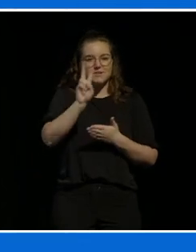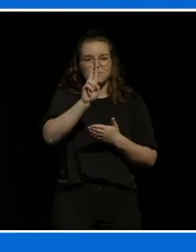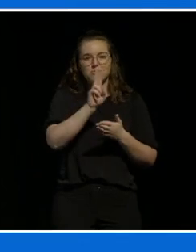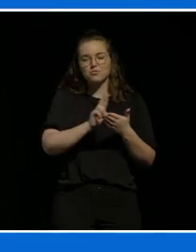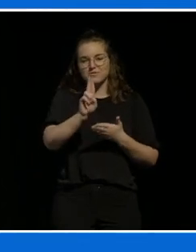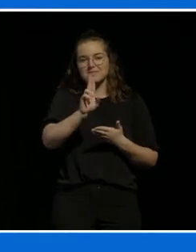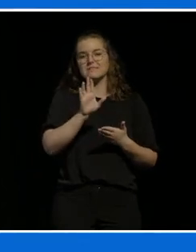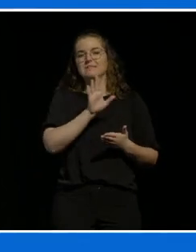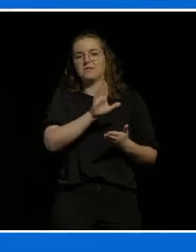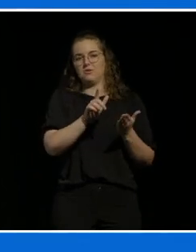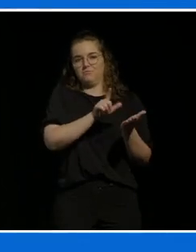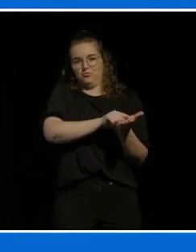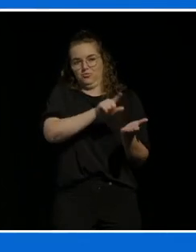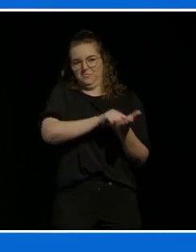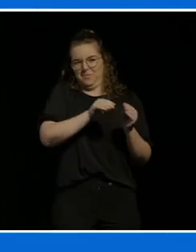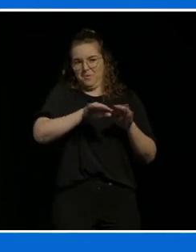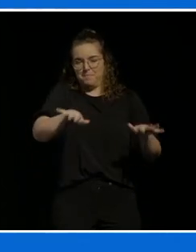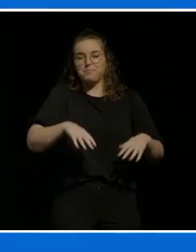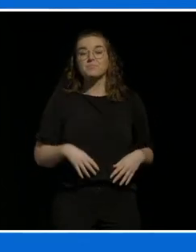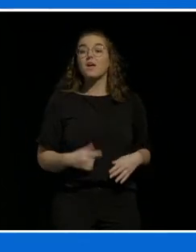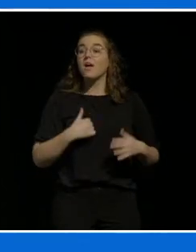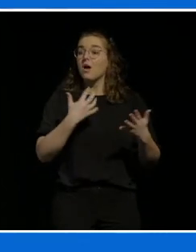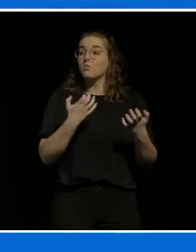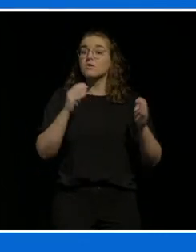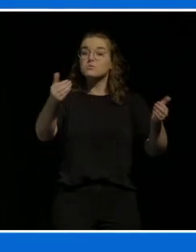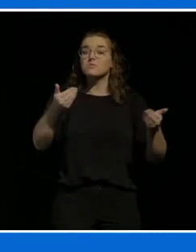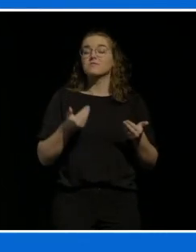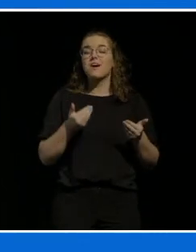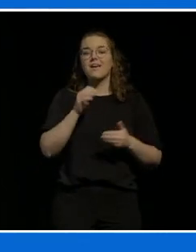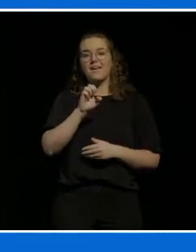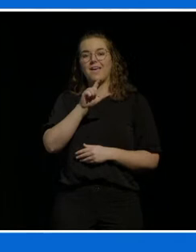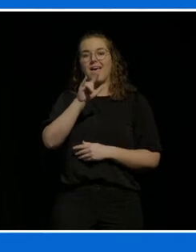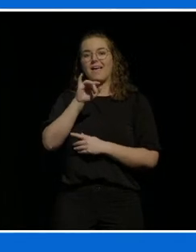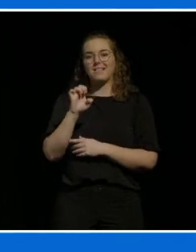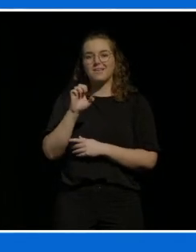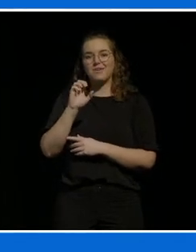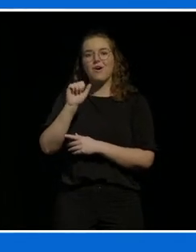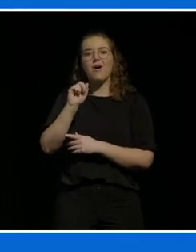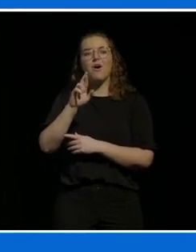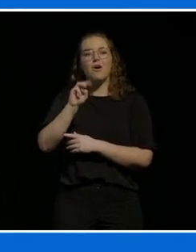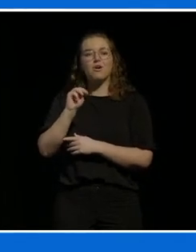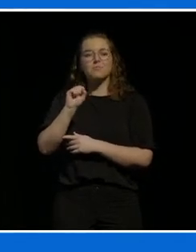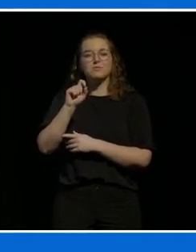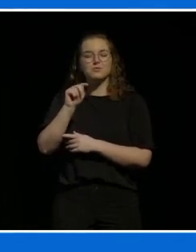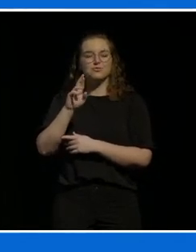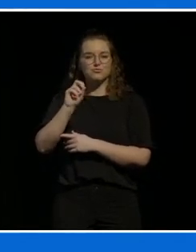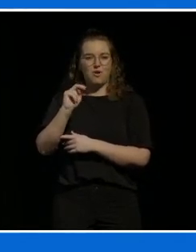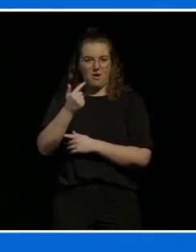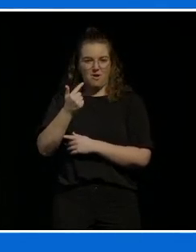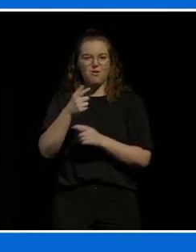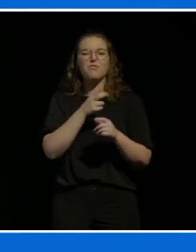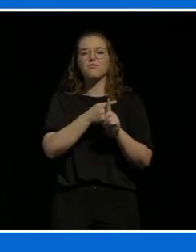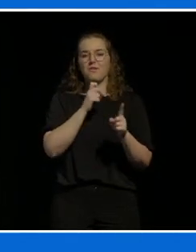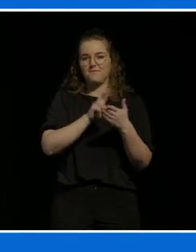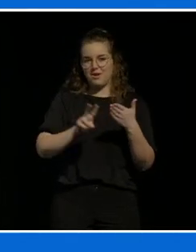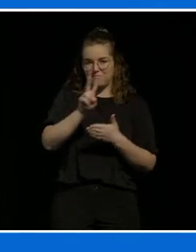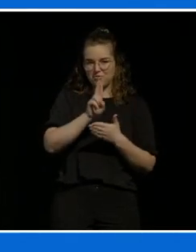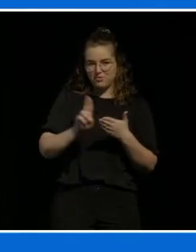of our commitment to action and want to invite to the stage Ellie Armstrong of Vanderbilt University and Gina Yu of Vanderbilt University.